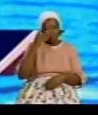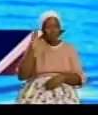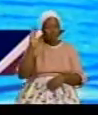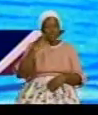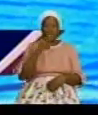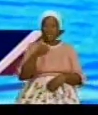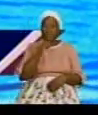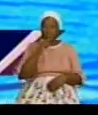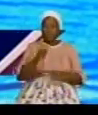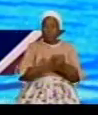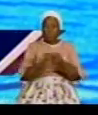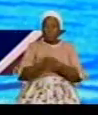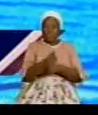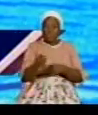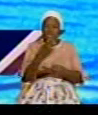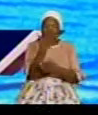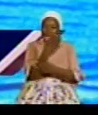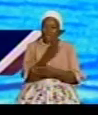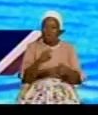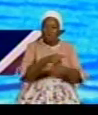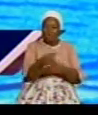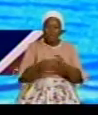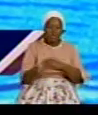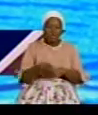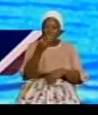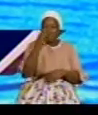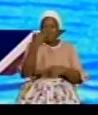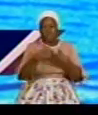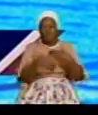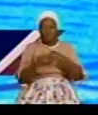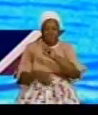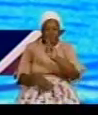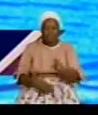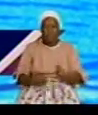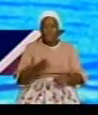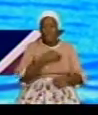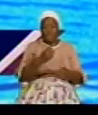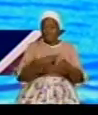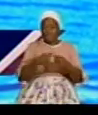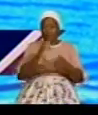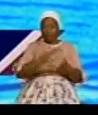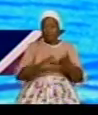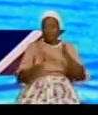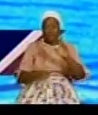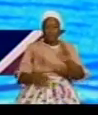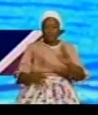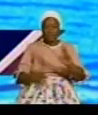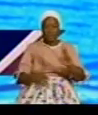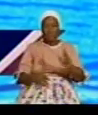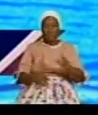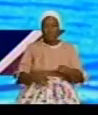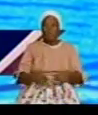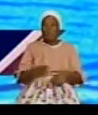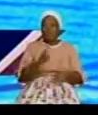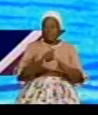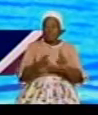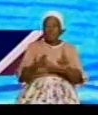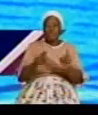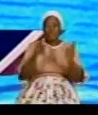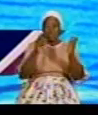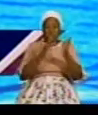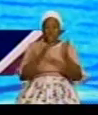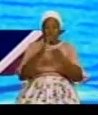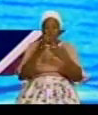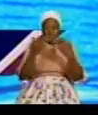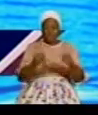hands when they eat bread. And then in verse 3, Jesus now answered